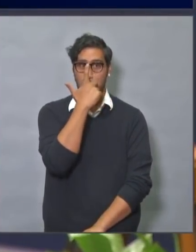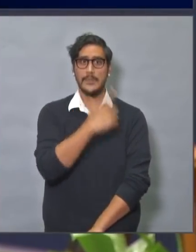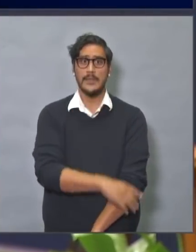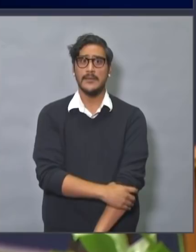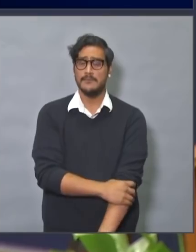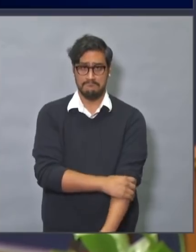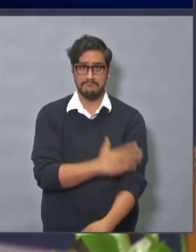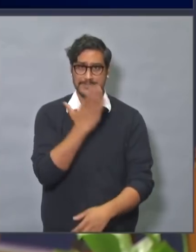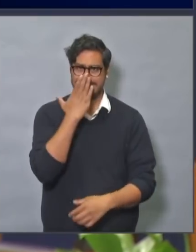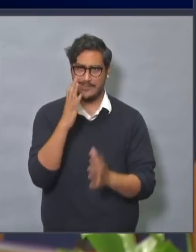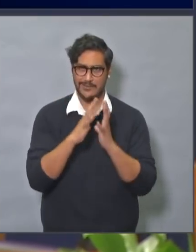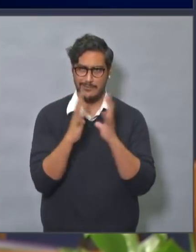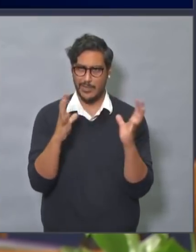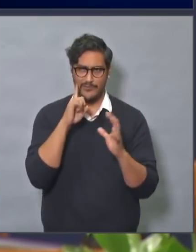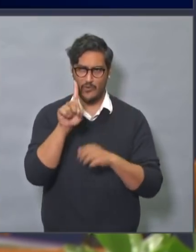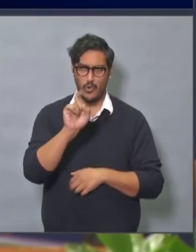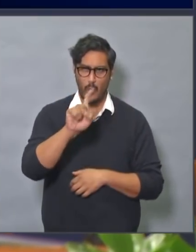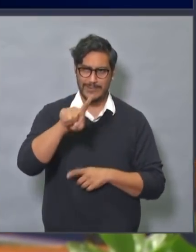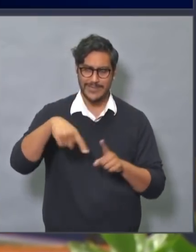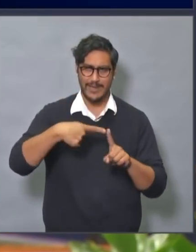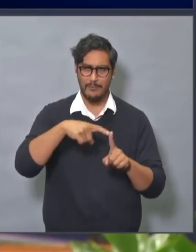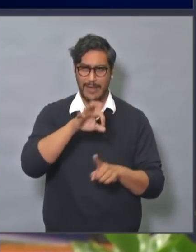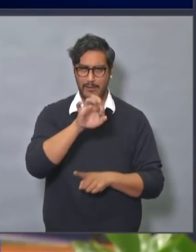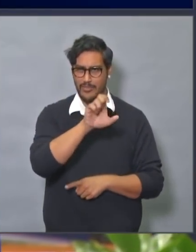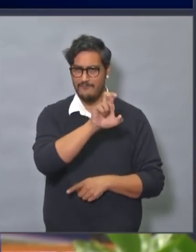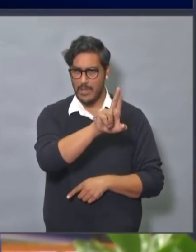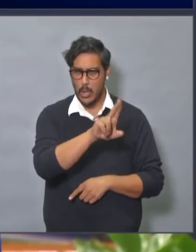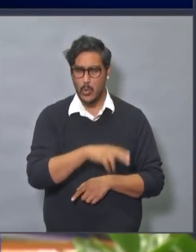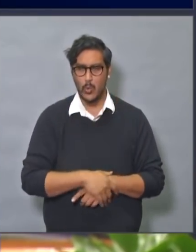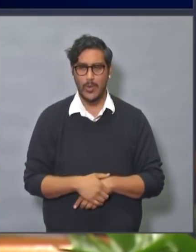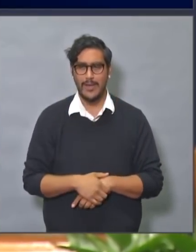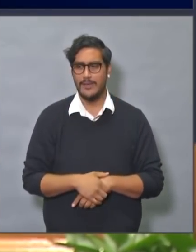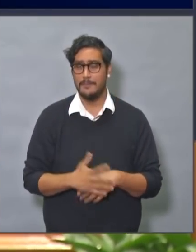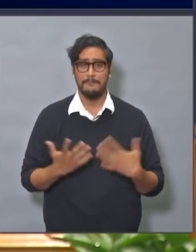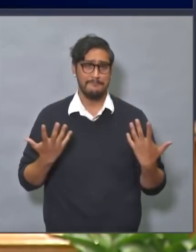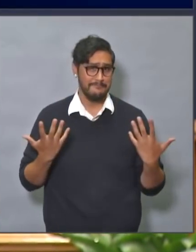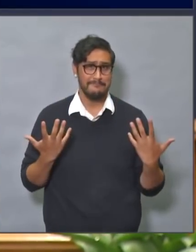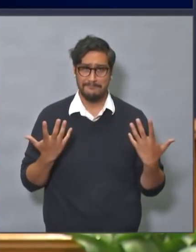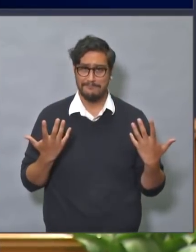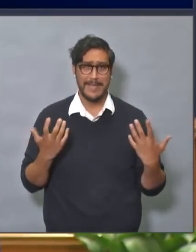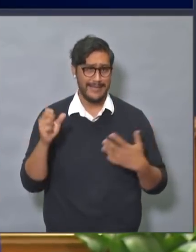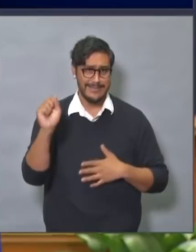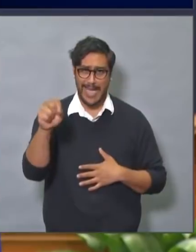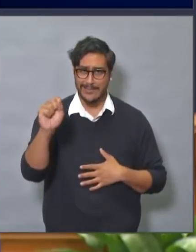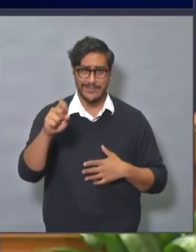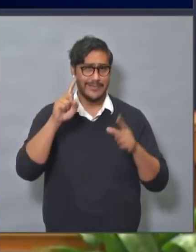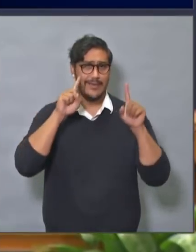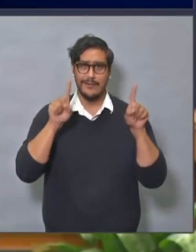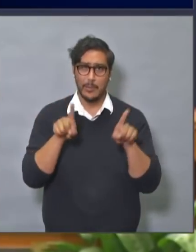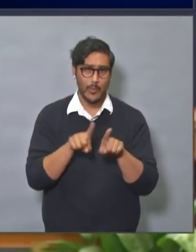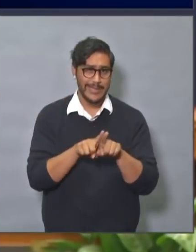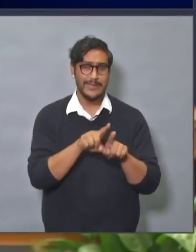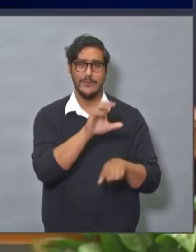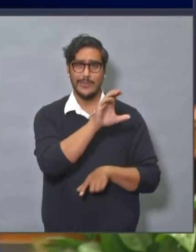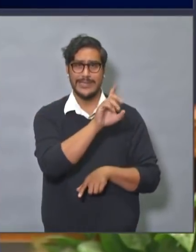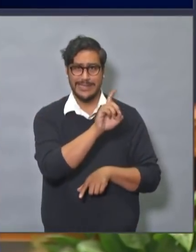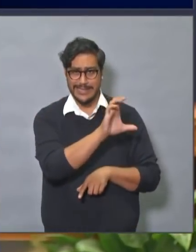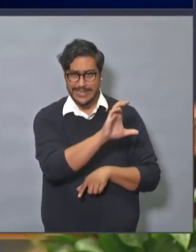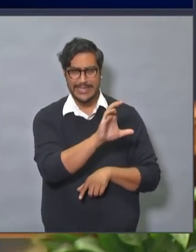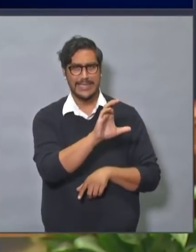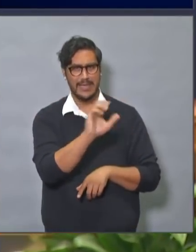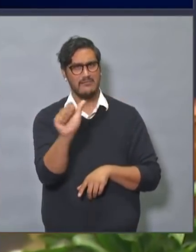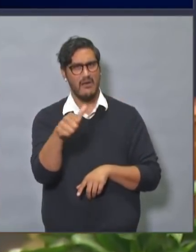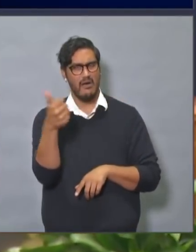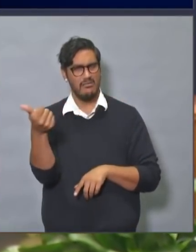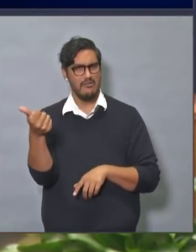And thanks so much for the question about flu. Obviously, yes, we agree with the CDC and other public health leaders